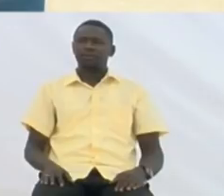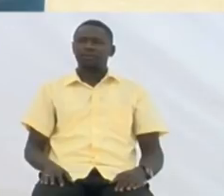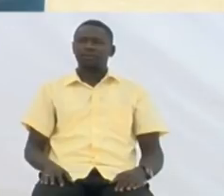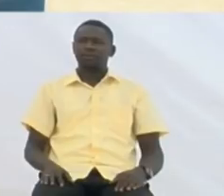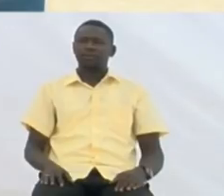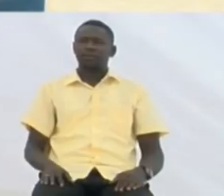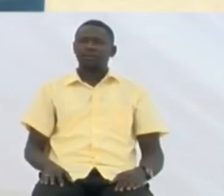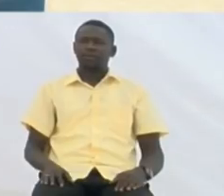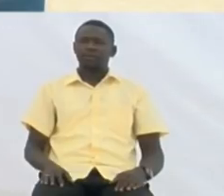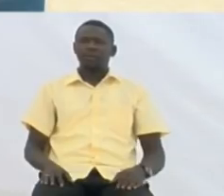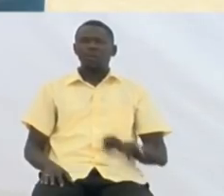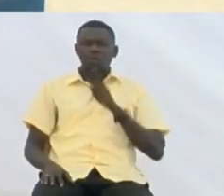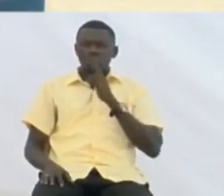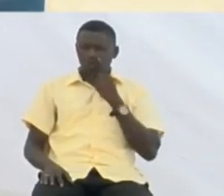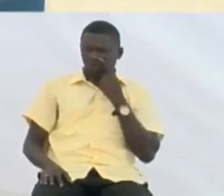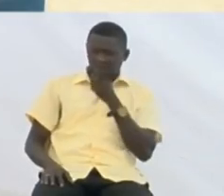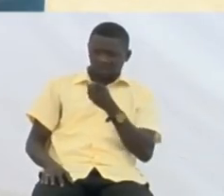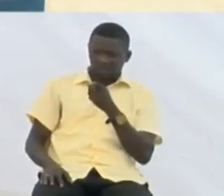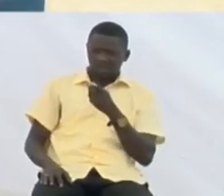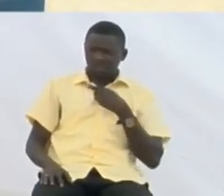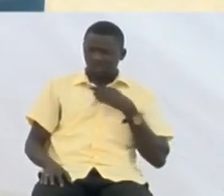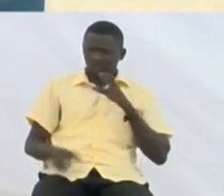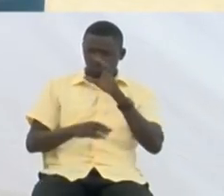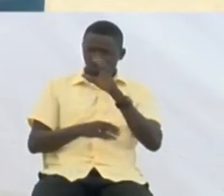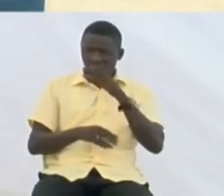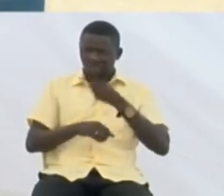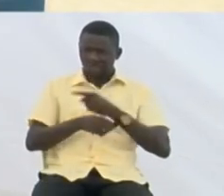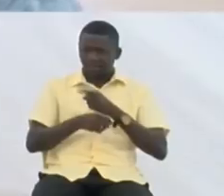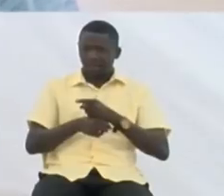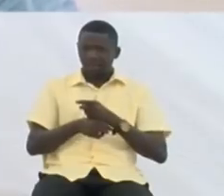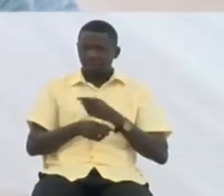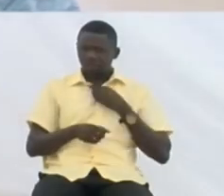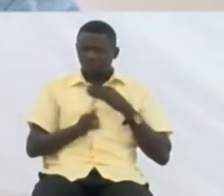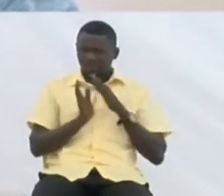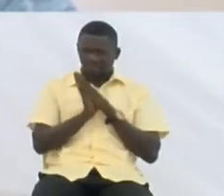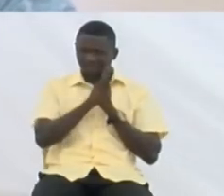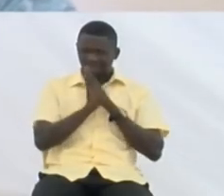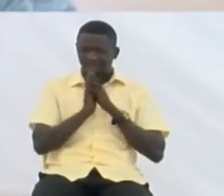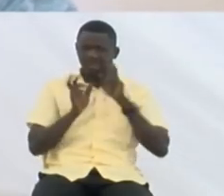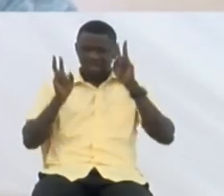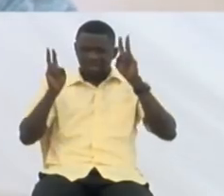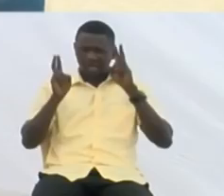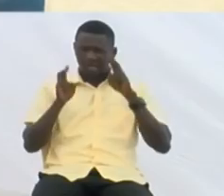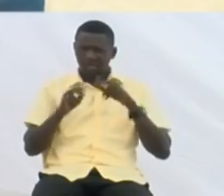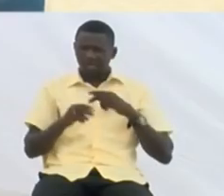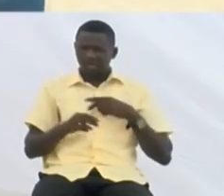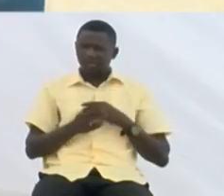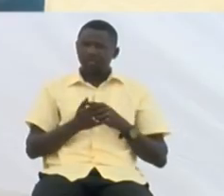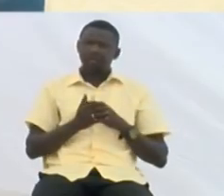you seen in this country who has objected to what Yaya Jammeh has